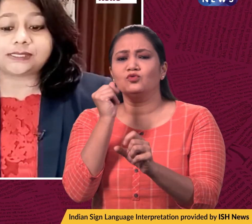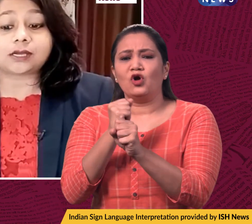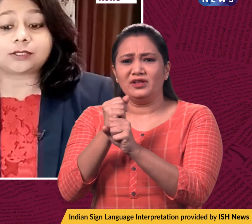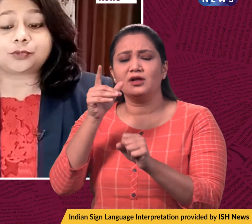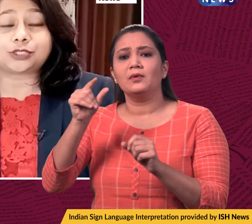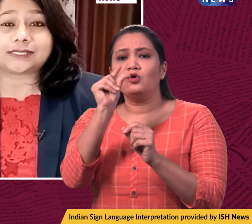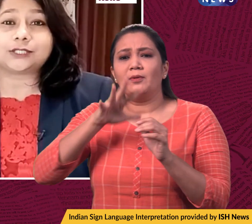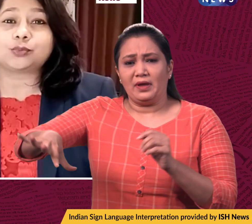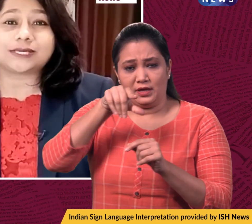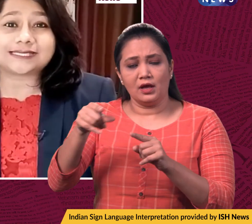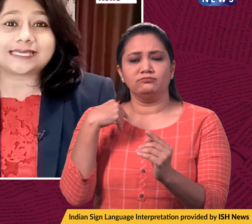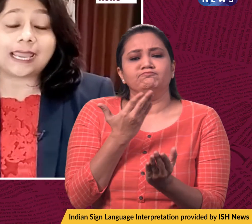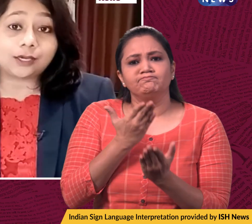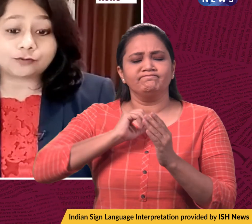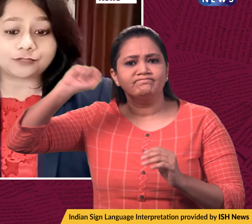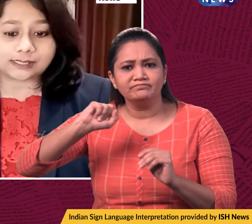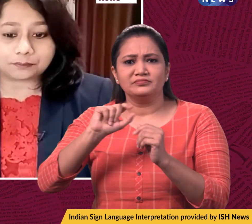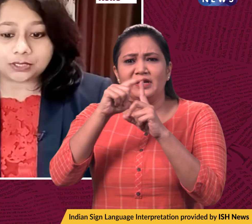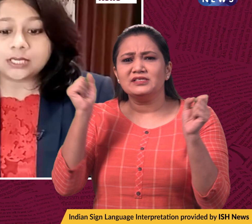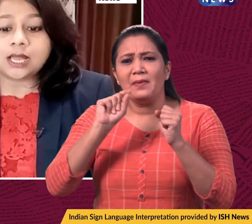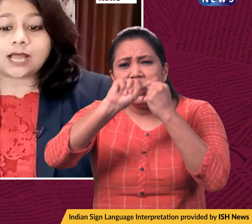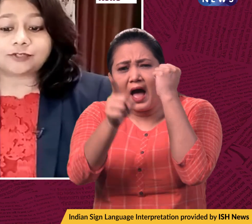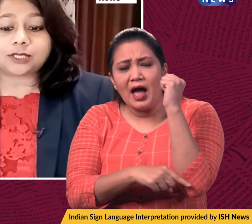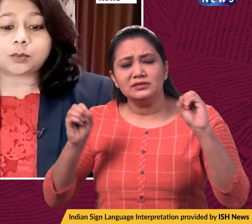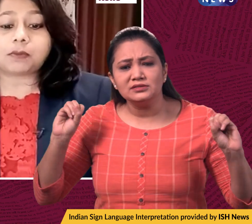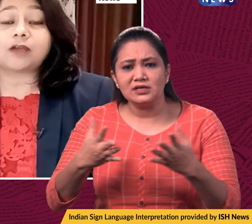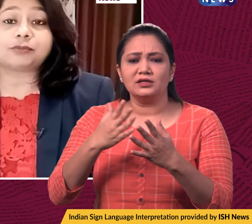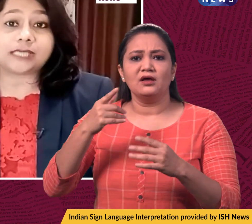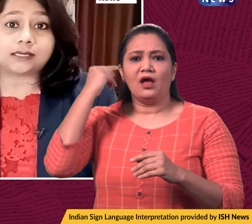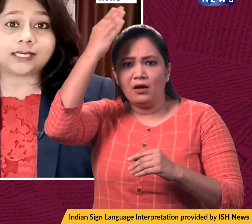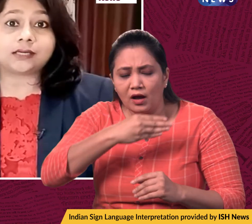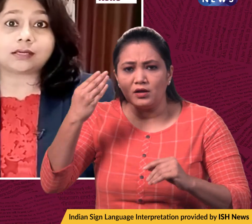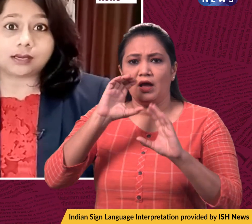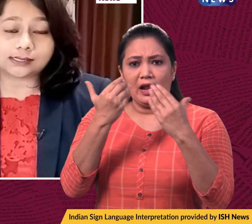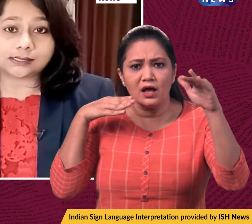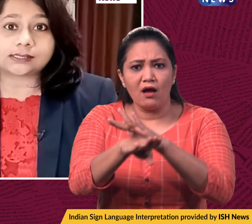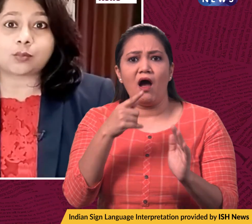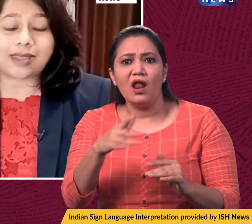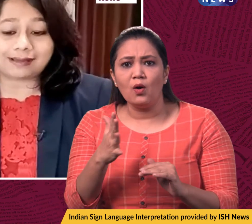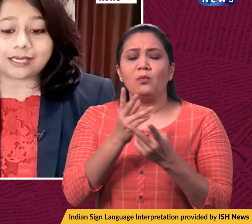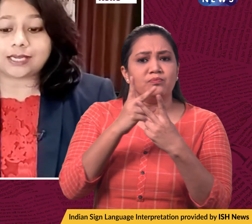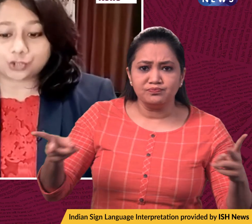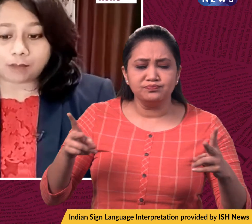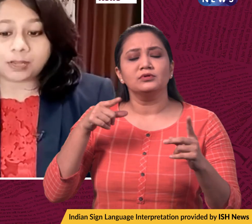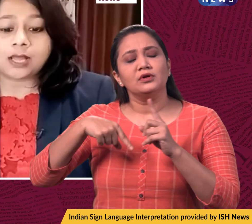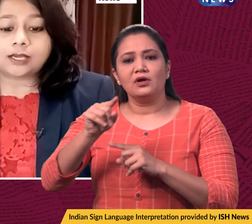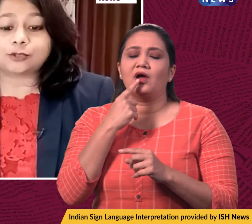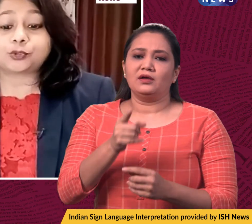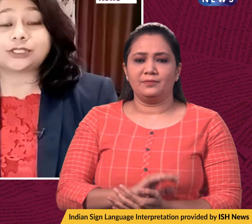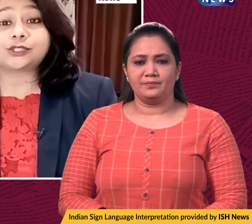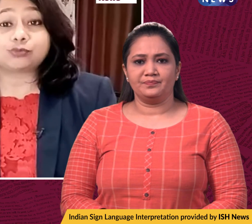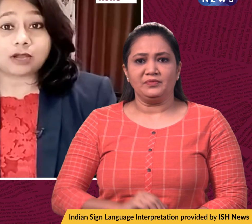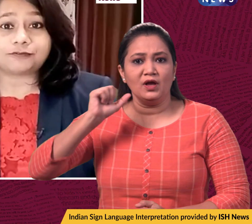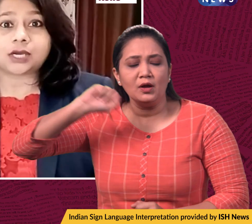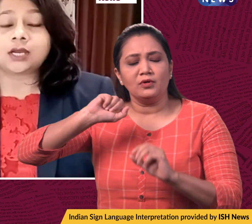in Udupi started protesting towards the end of December after they were barred from attending classes wearing hijab. Now,